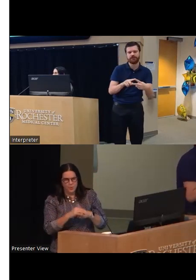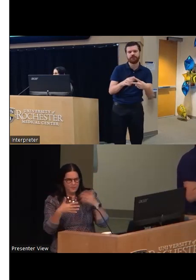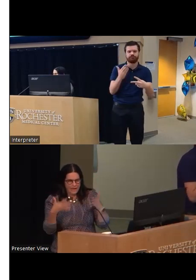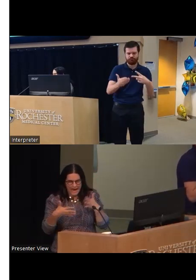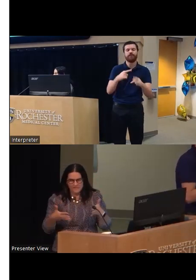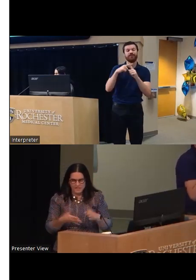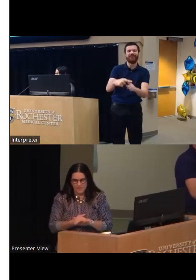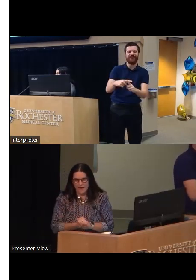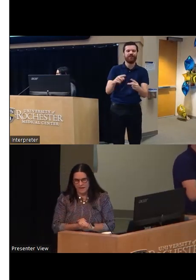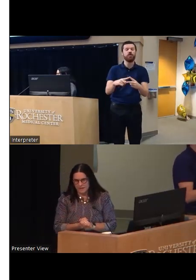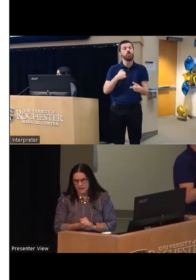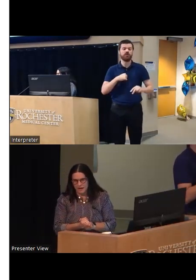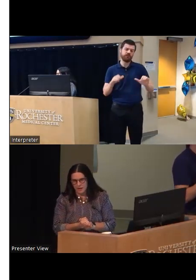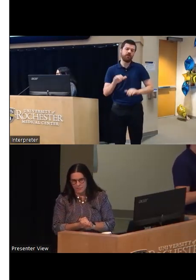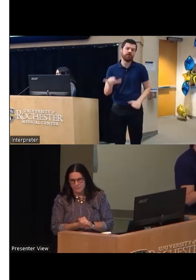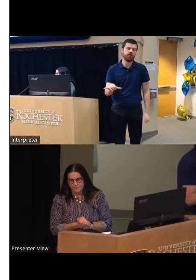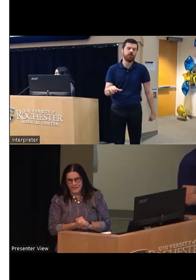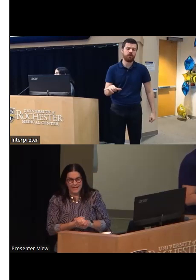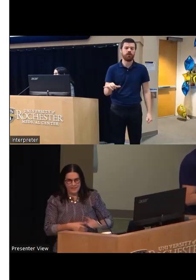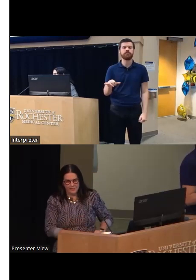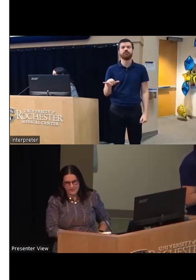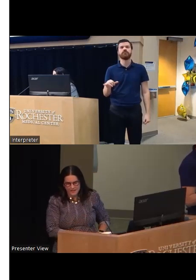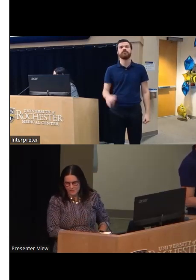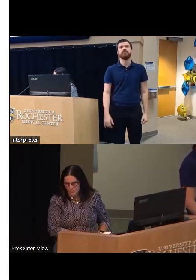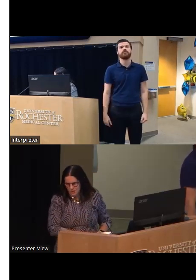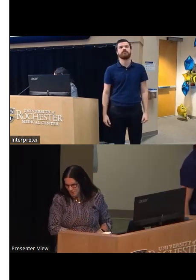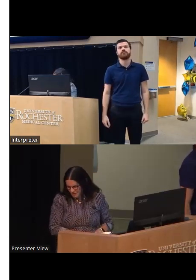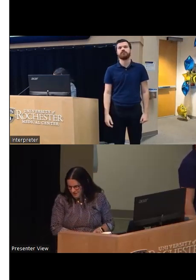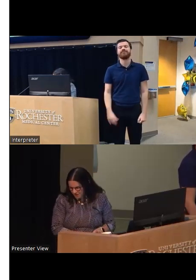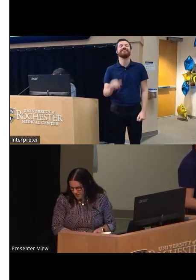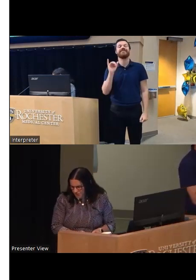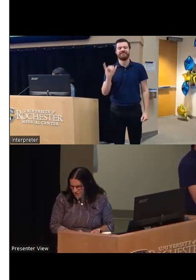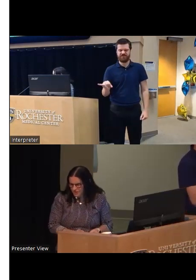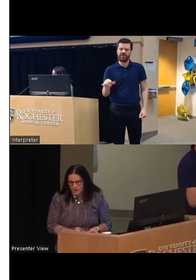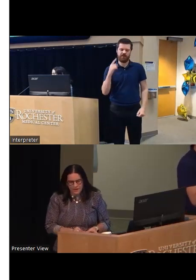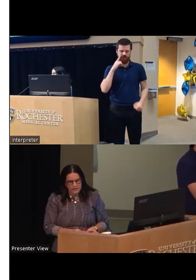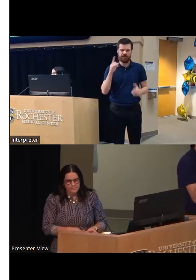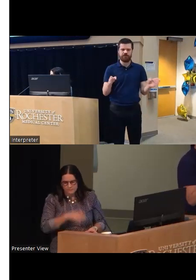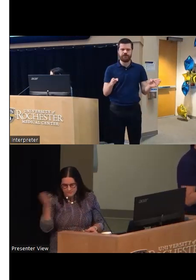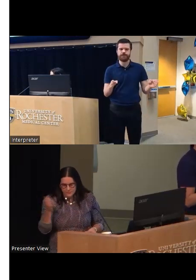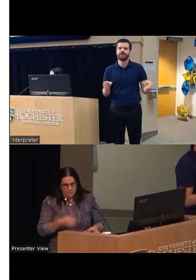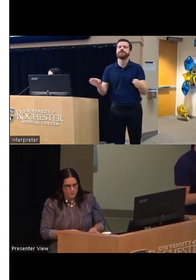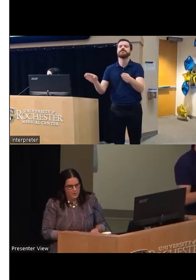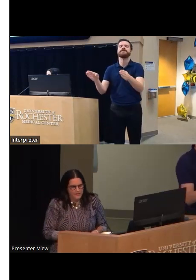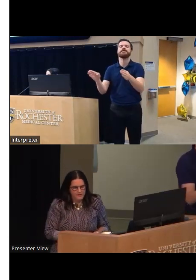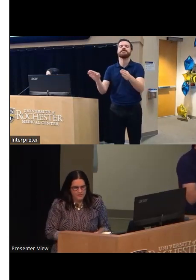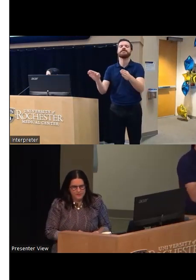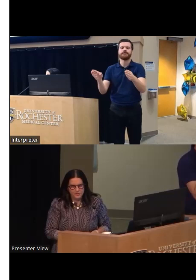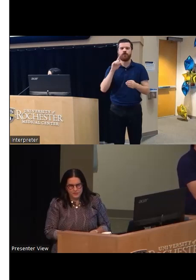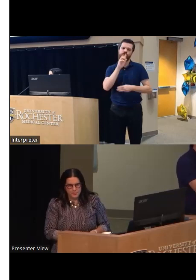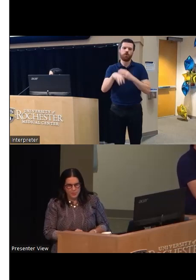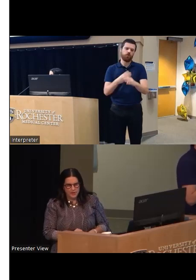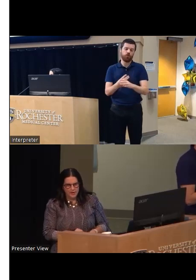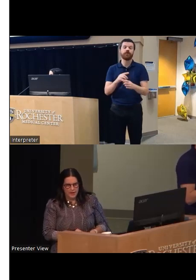And so we have done that. And I think that's where we need to go from reward. And then for